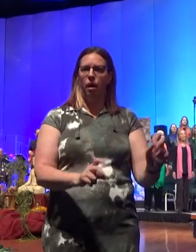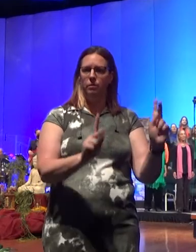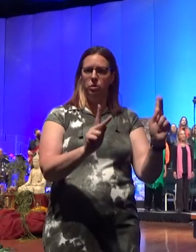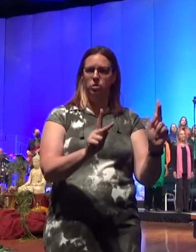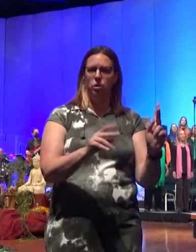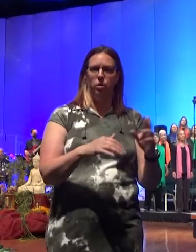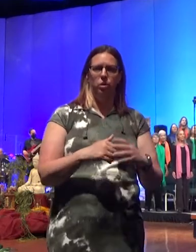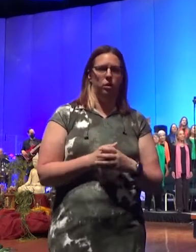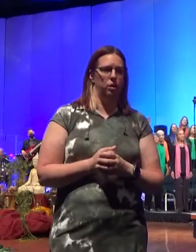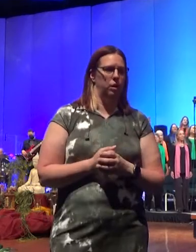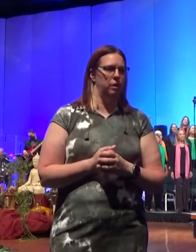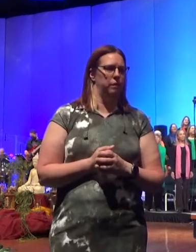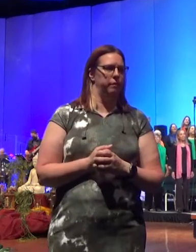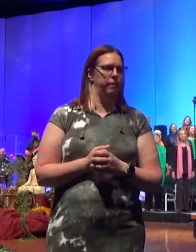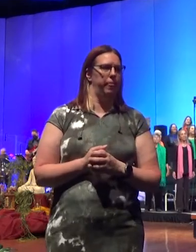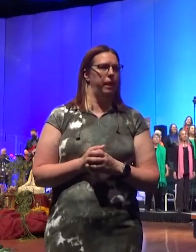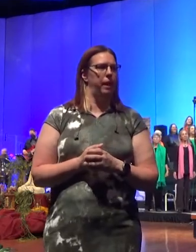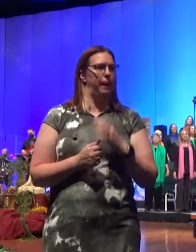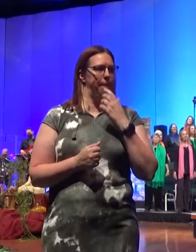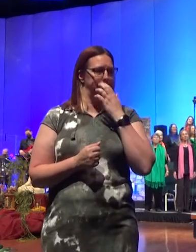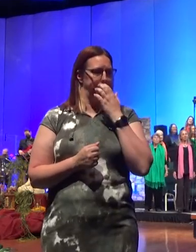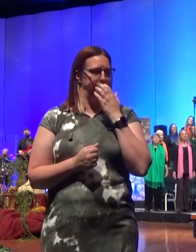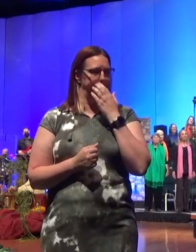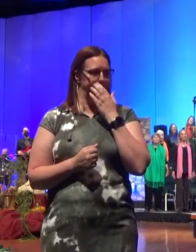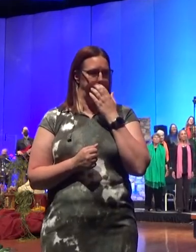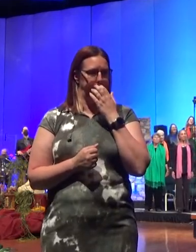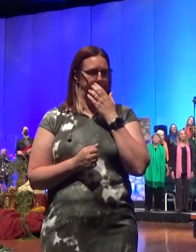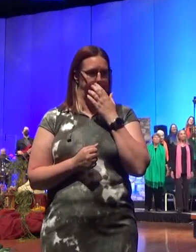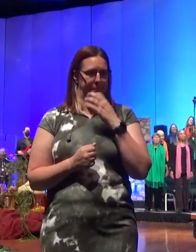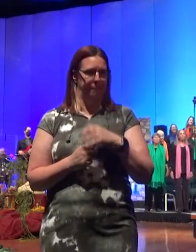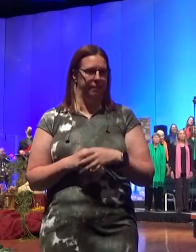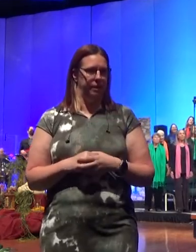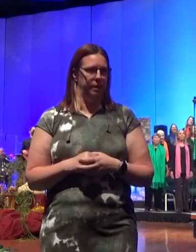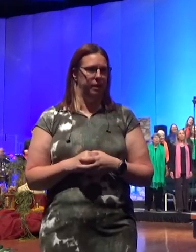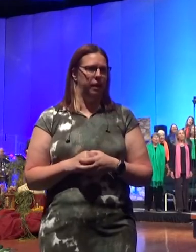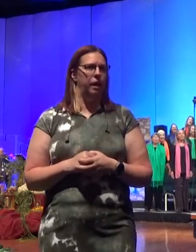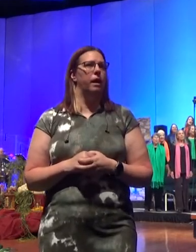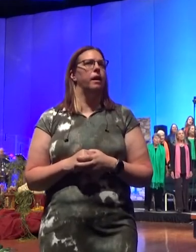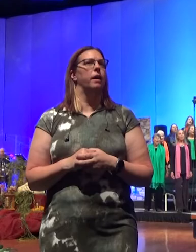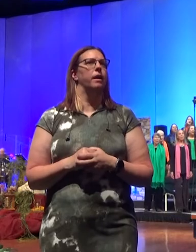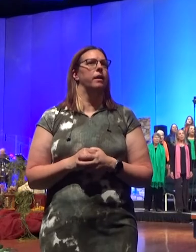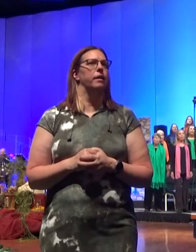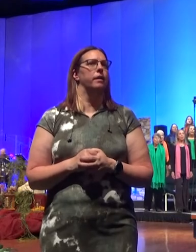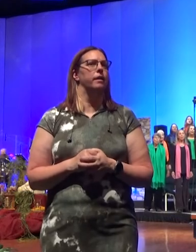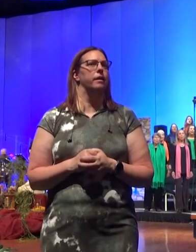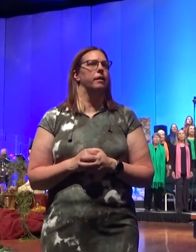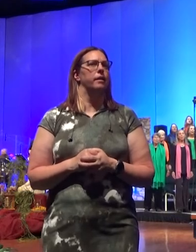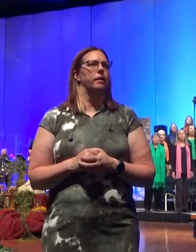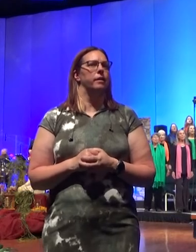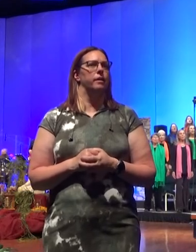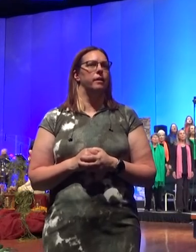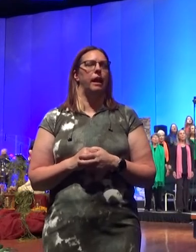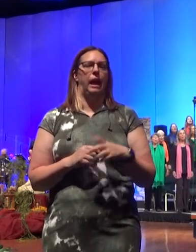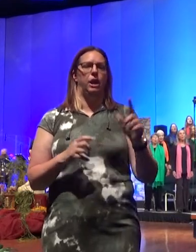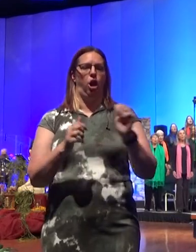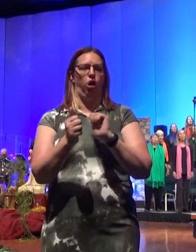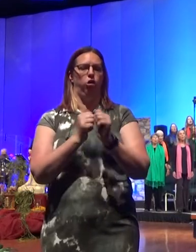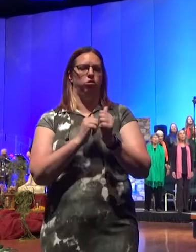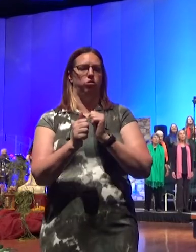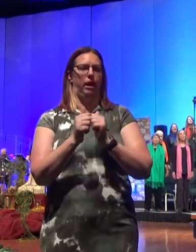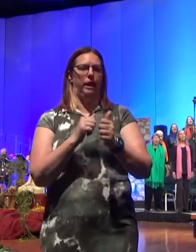Finish line is 6 feet in the ground. In a race you can't win, just slow